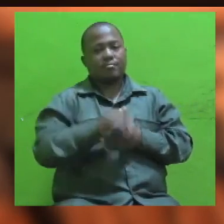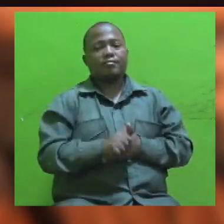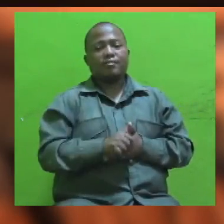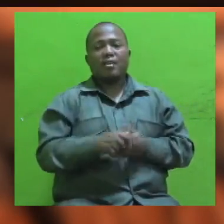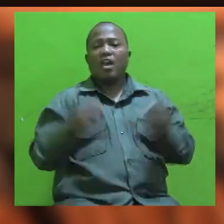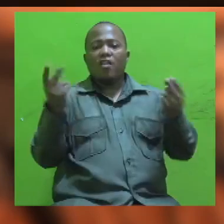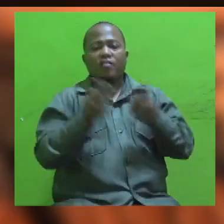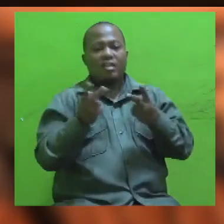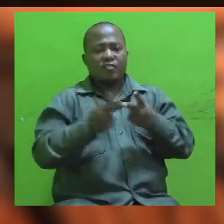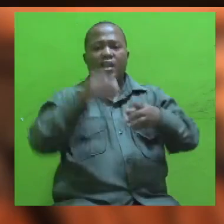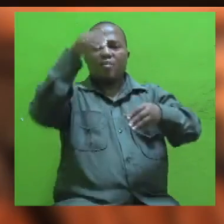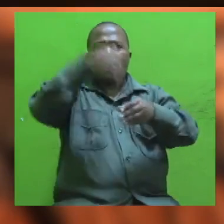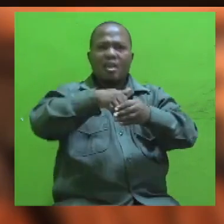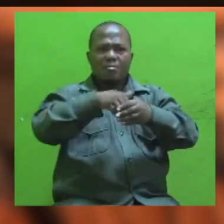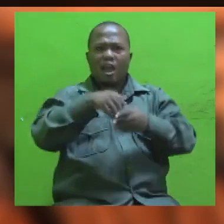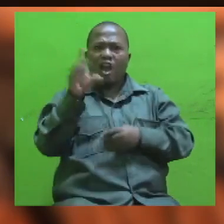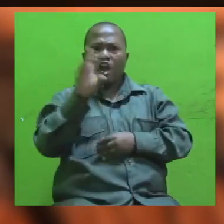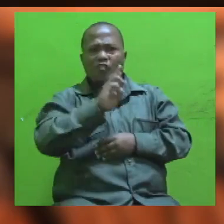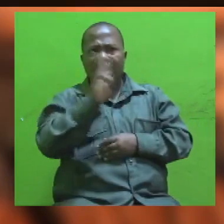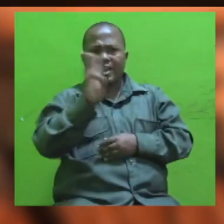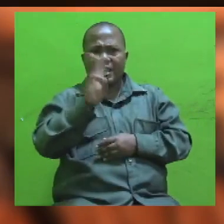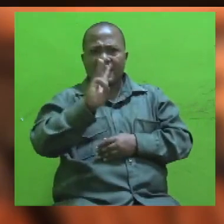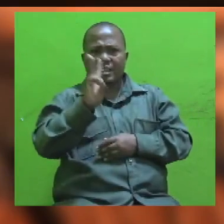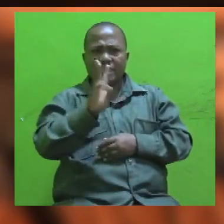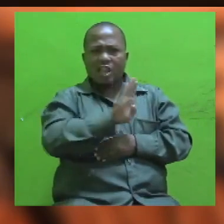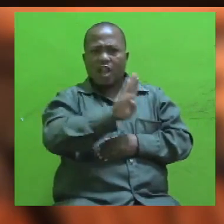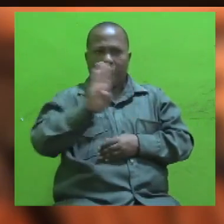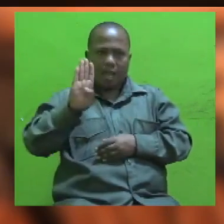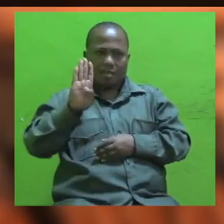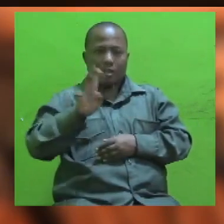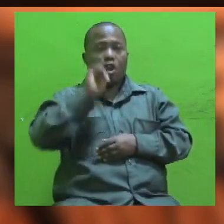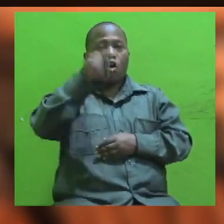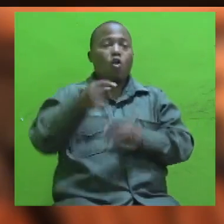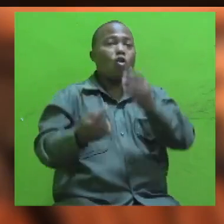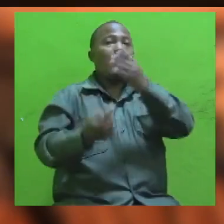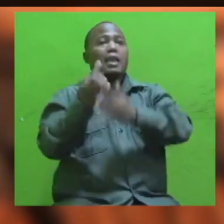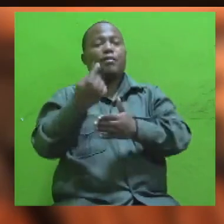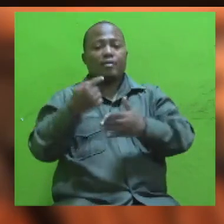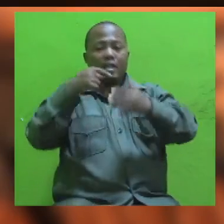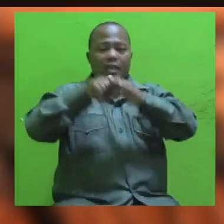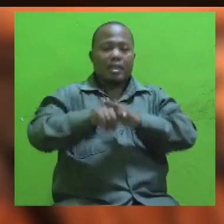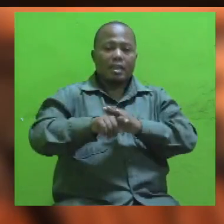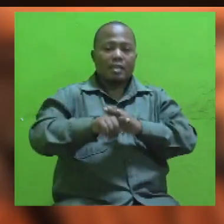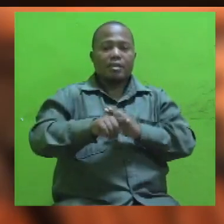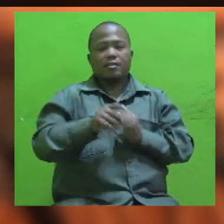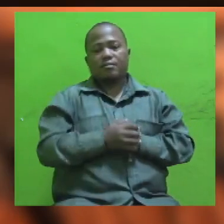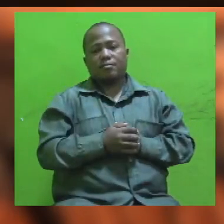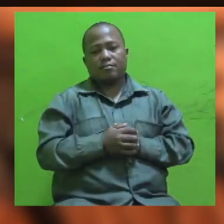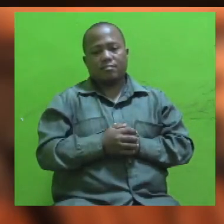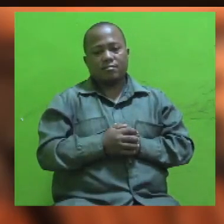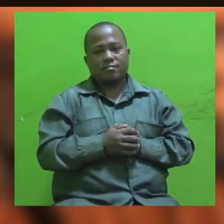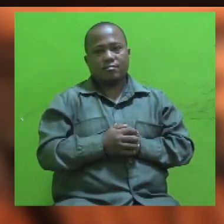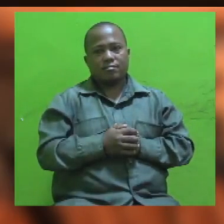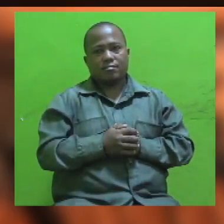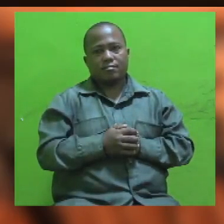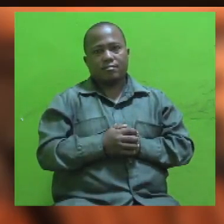also the member of the district council who lives in the ward. There's also the member of the district council who